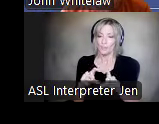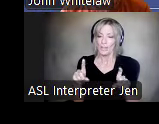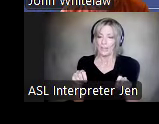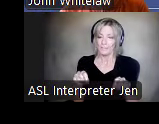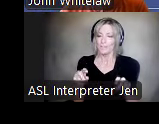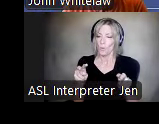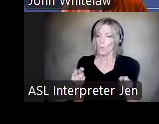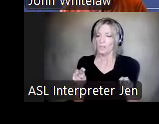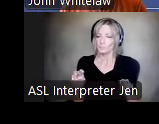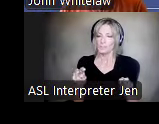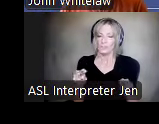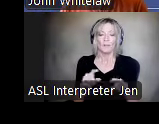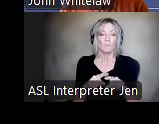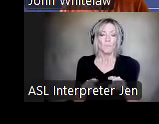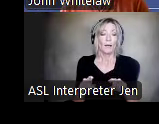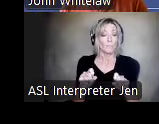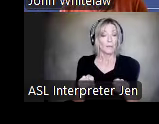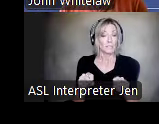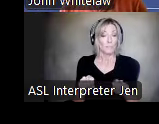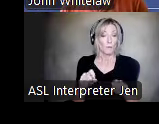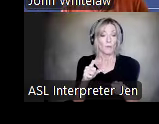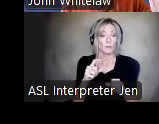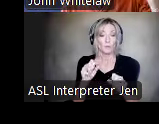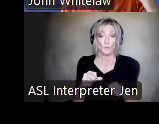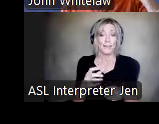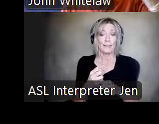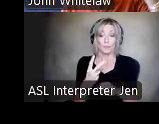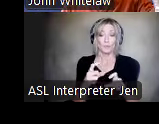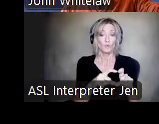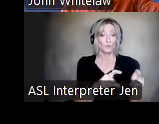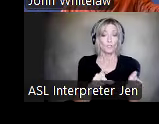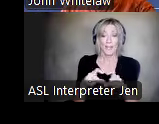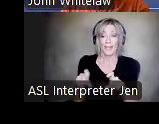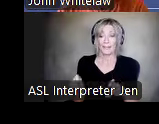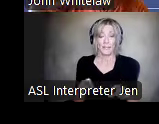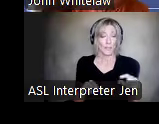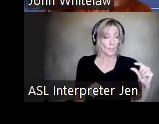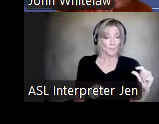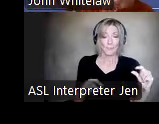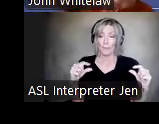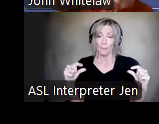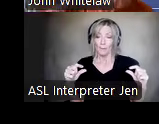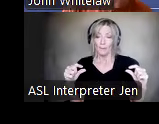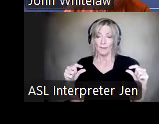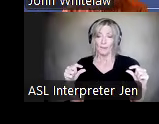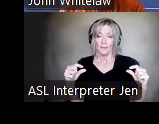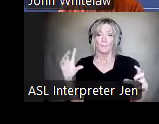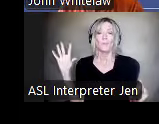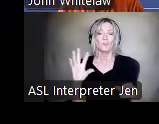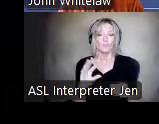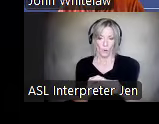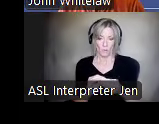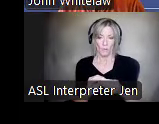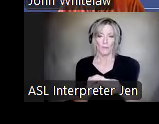out for. But it is absolutely possible for people to get 2 checks, a little bit of 1 check on their own account, and a little bit of the other check on a spouse's